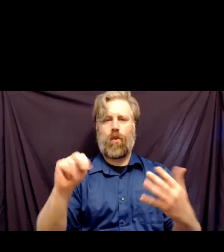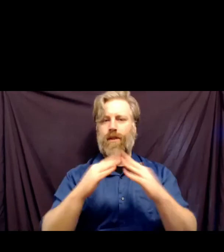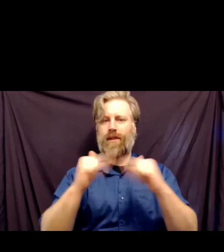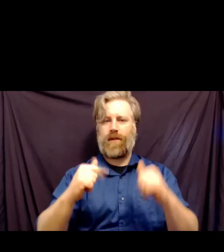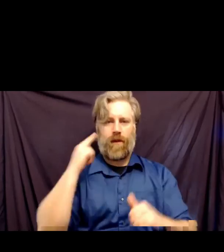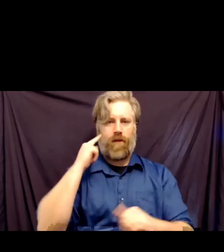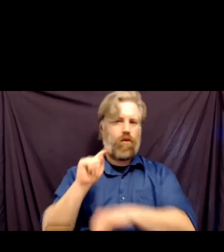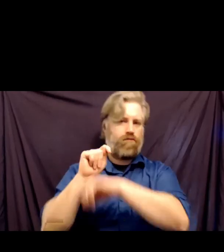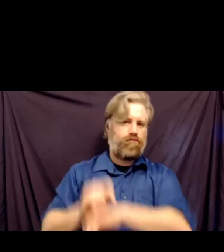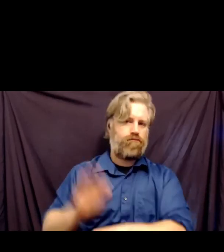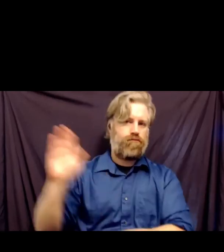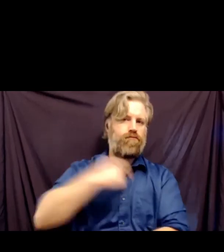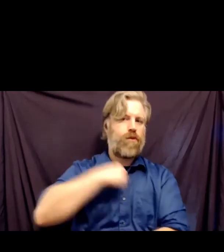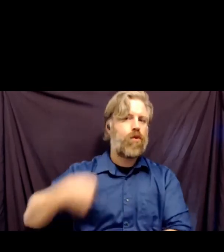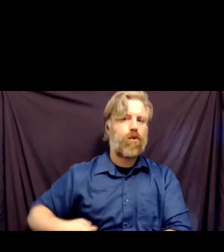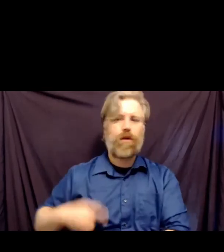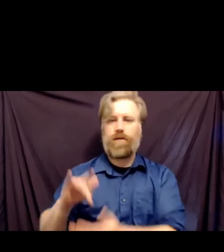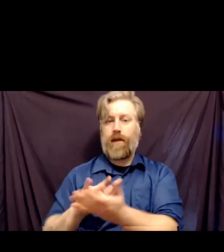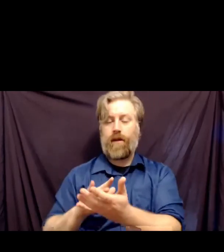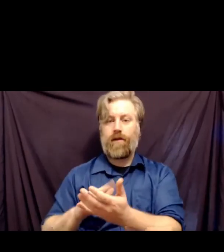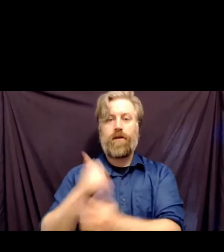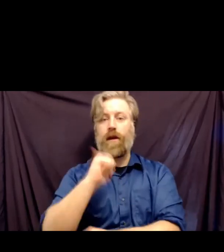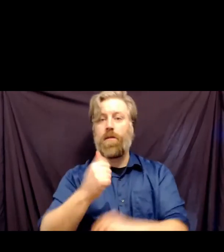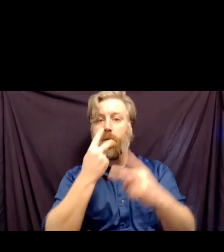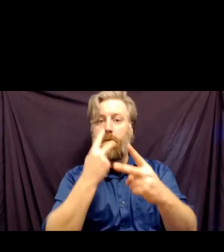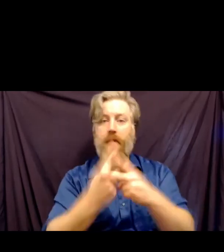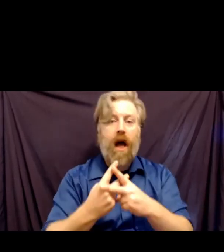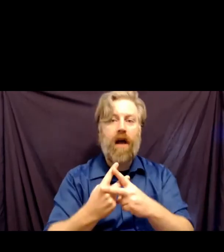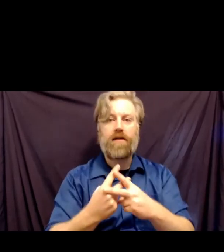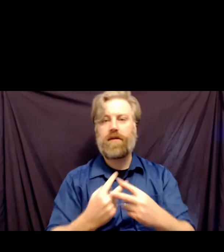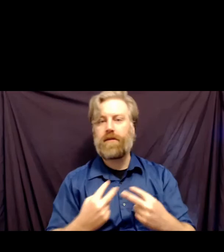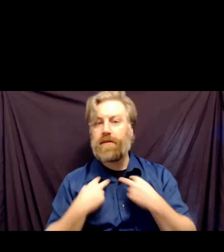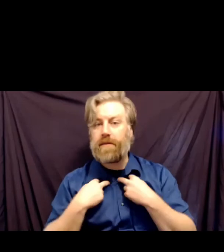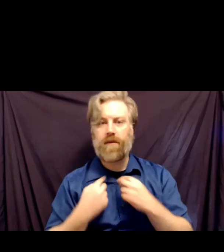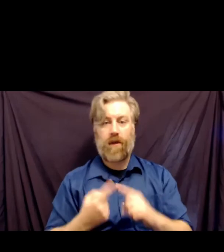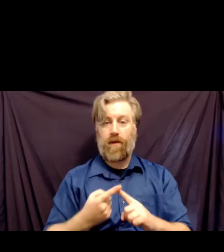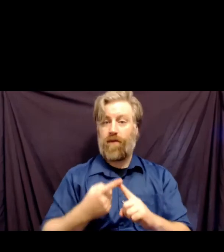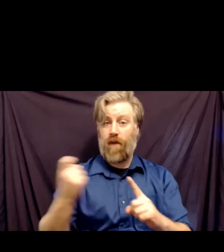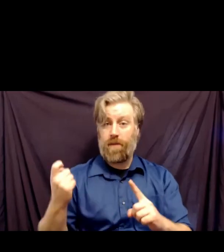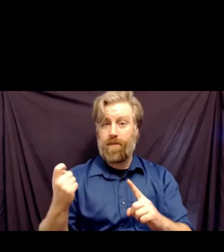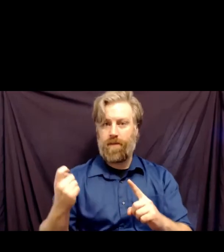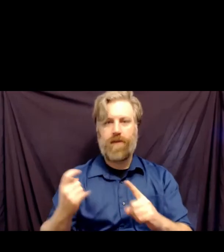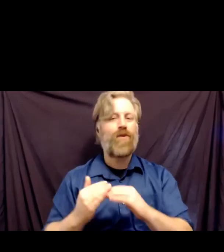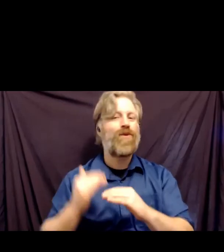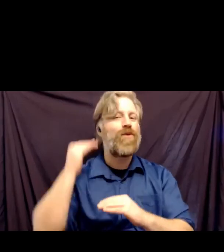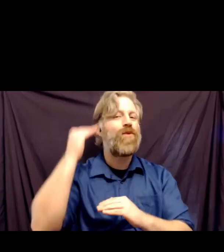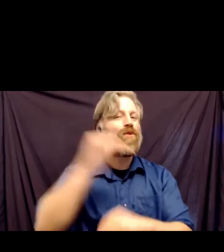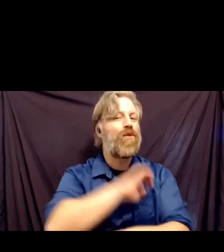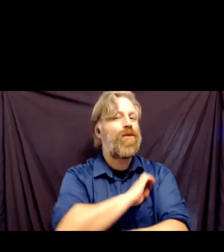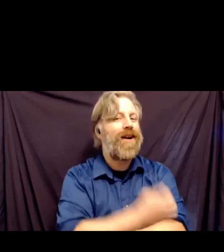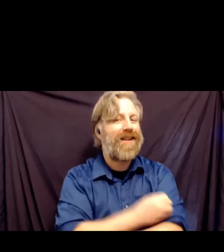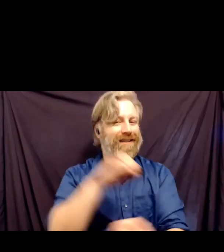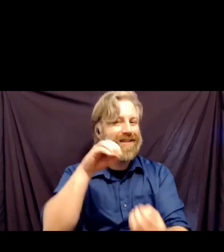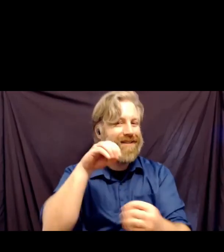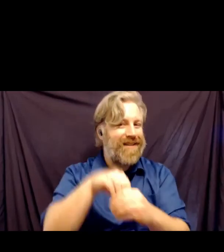medicine. And all blockages are caused by too much energy in some